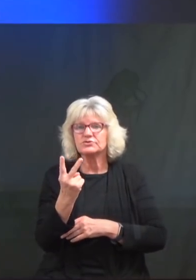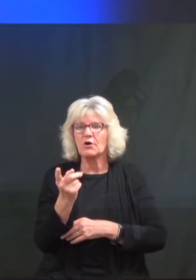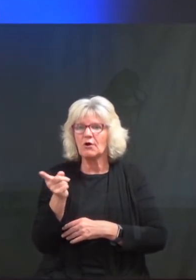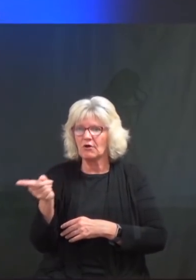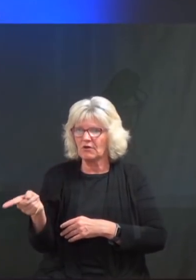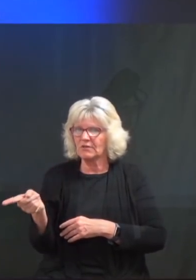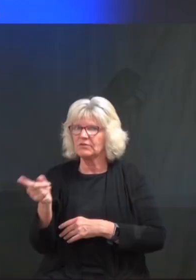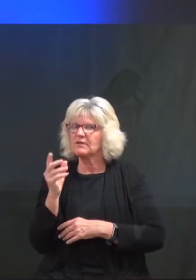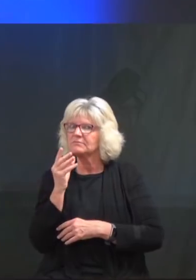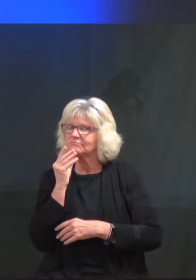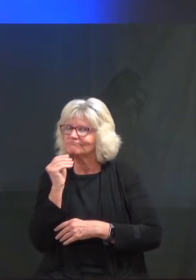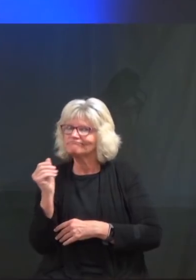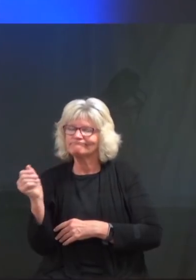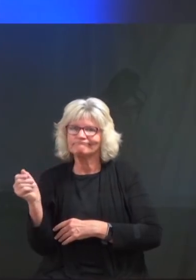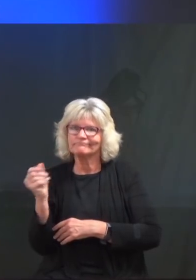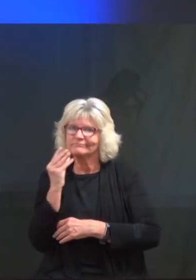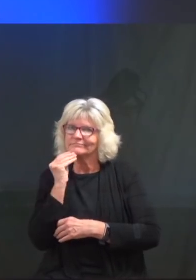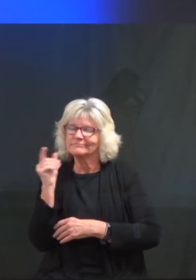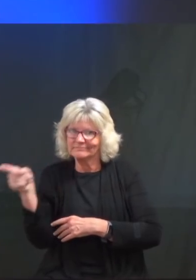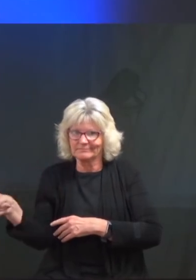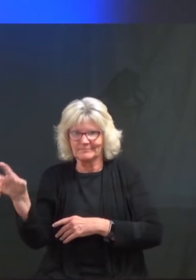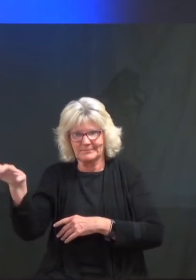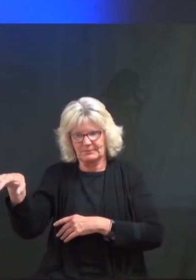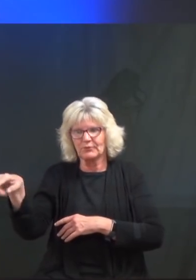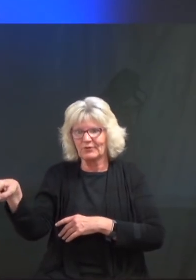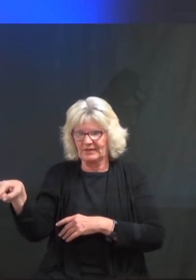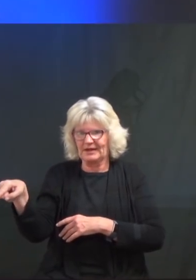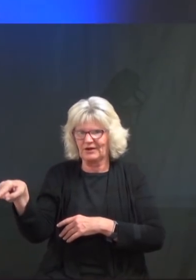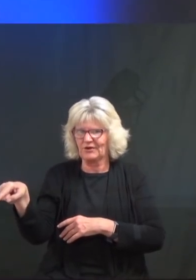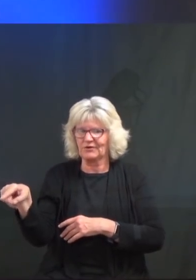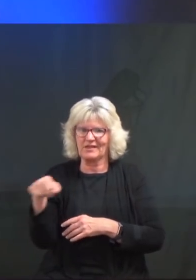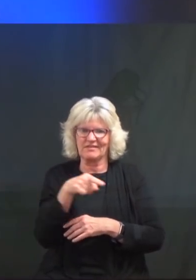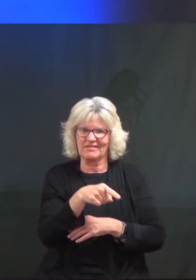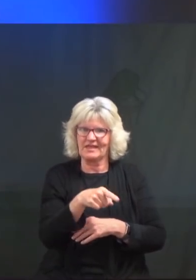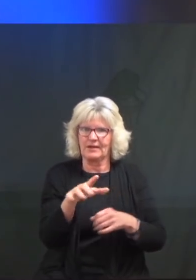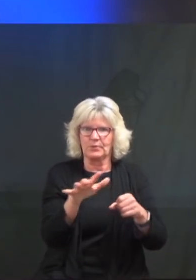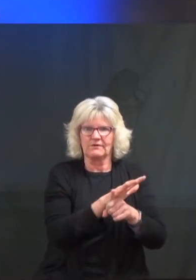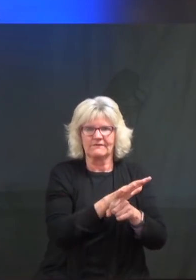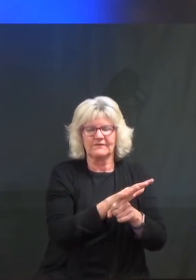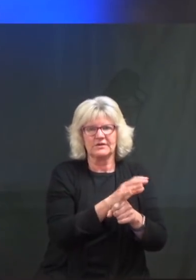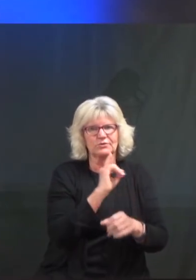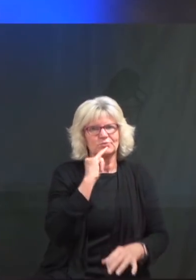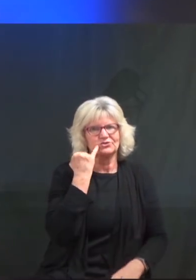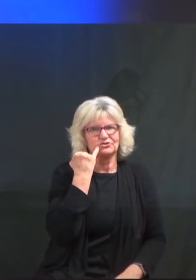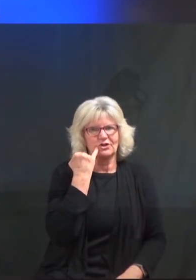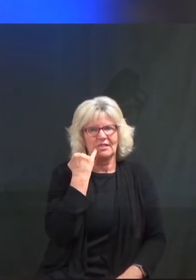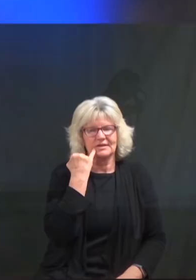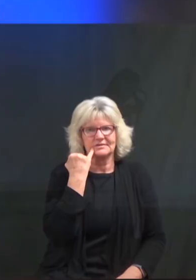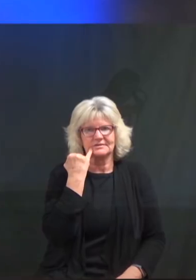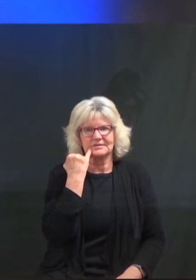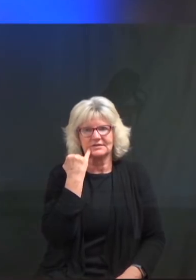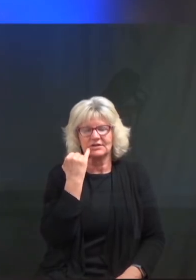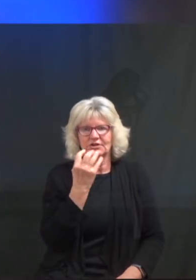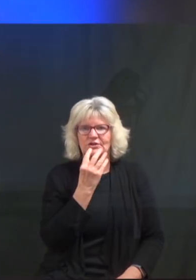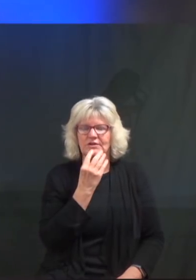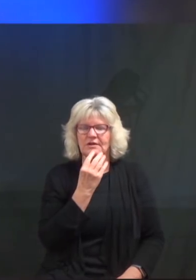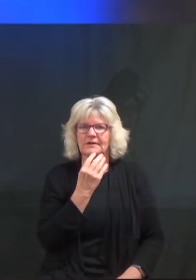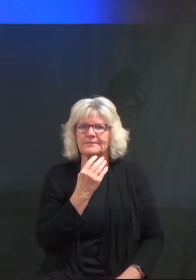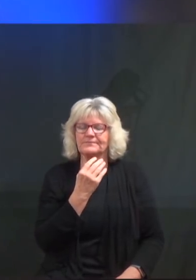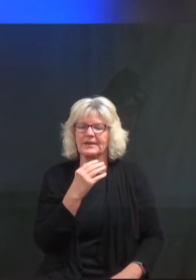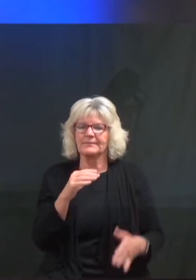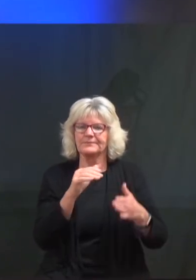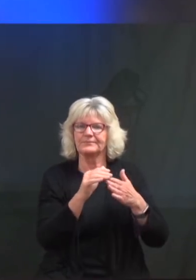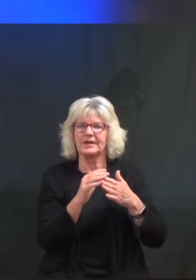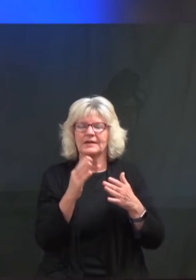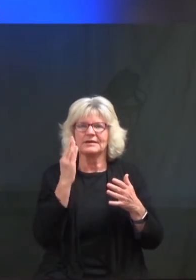they were filled with jealousy. Okay, the leadership, when he's talking about the Jews, I know it's